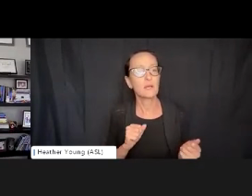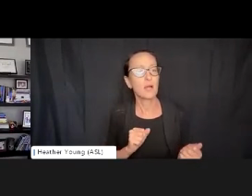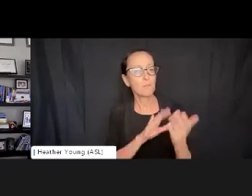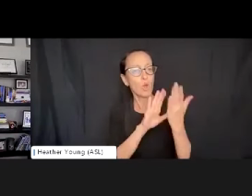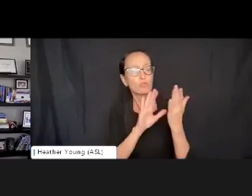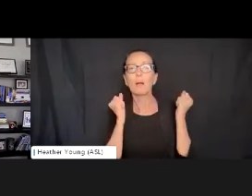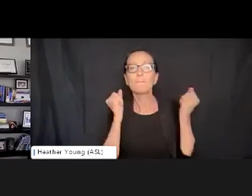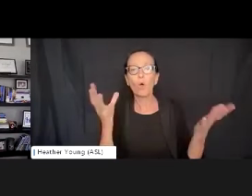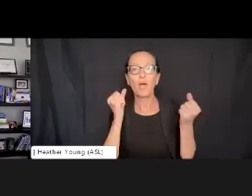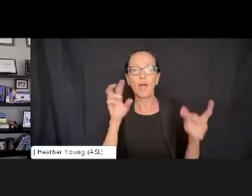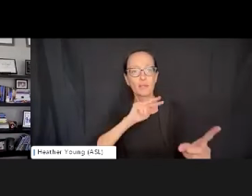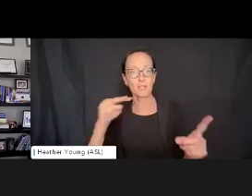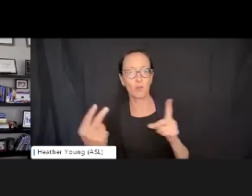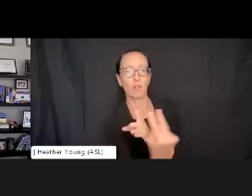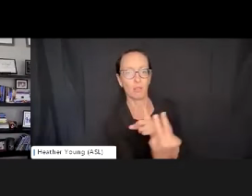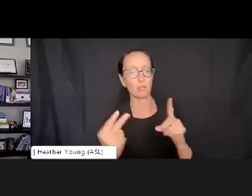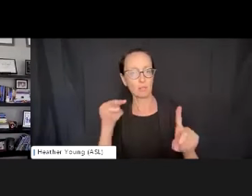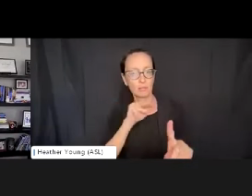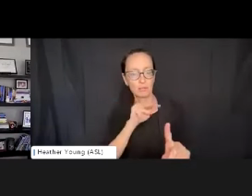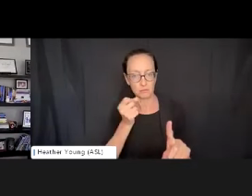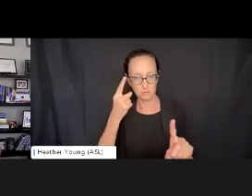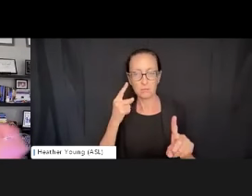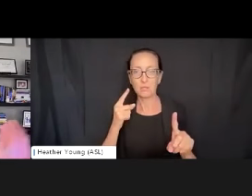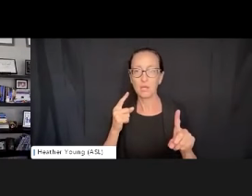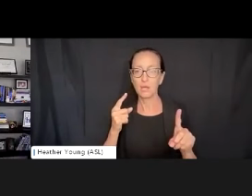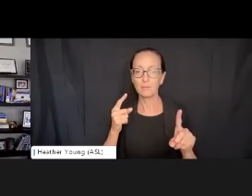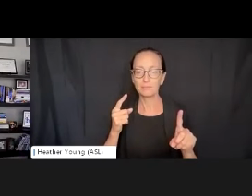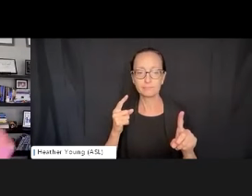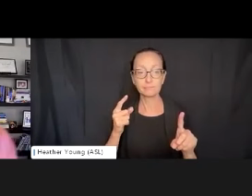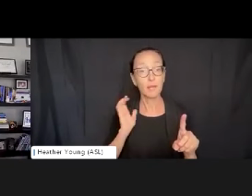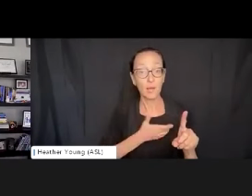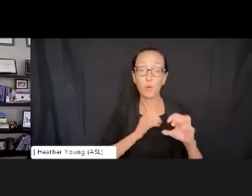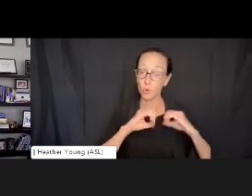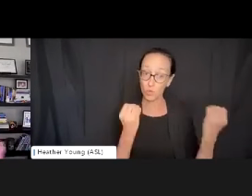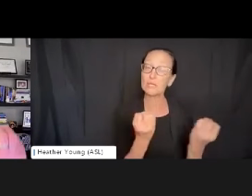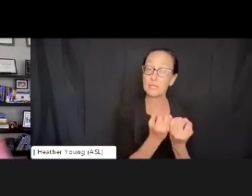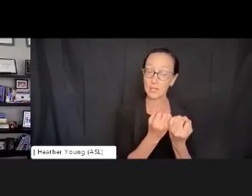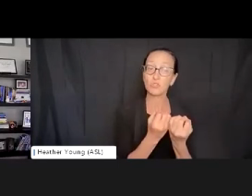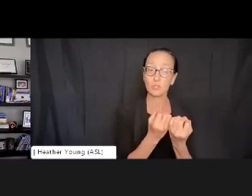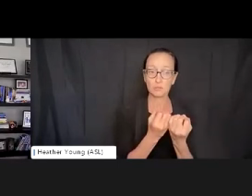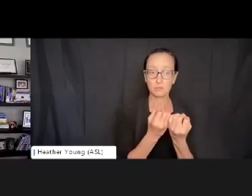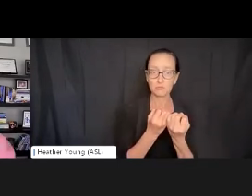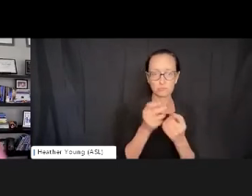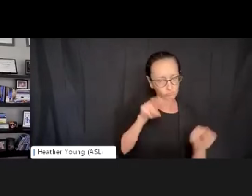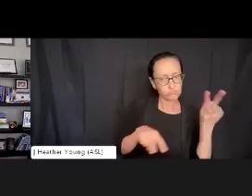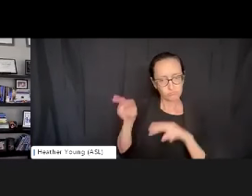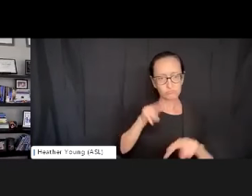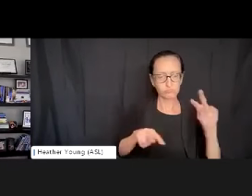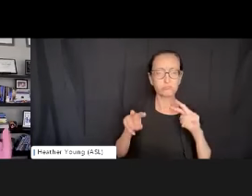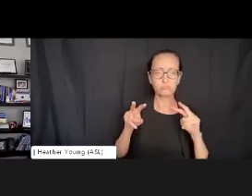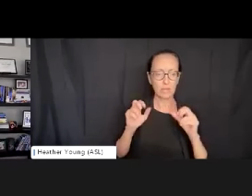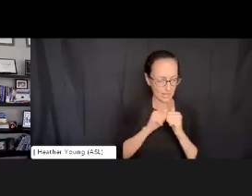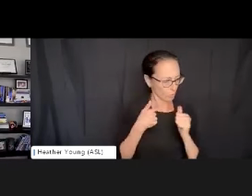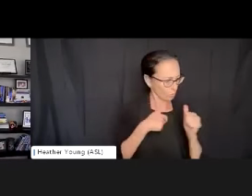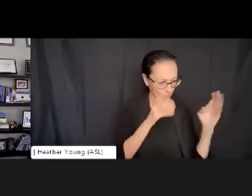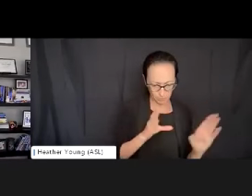multidimensional. So it can be seen not only in our organization, so making sure our organization as we approach